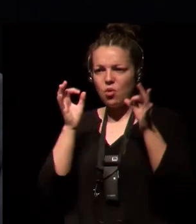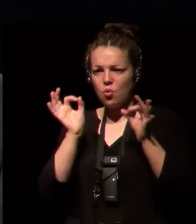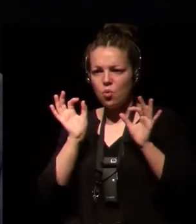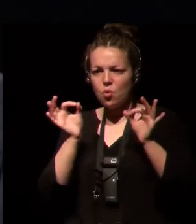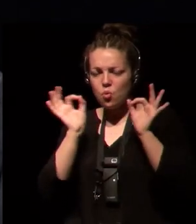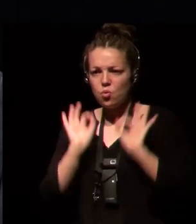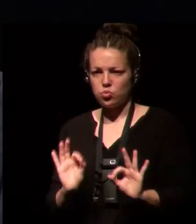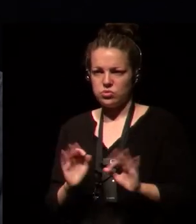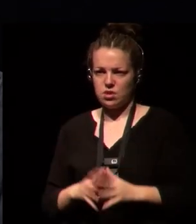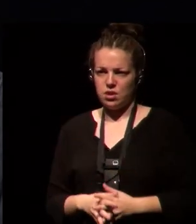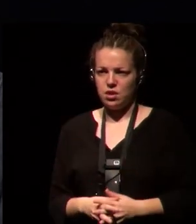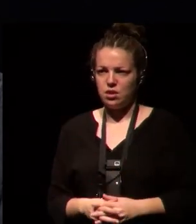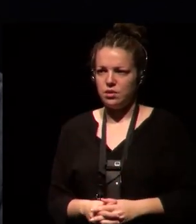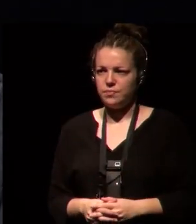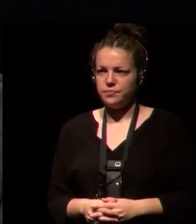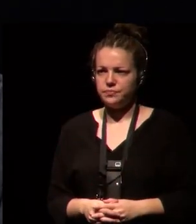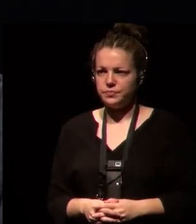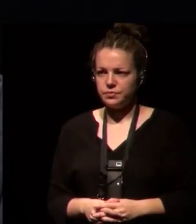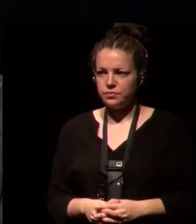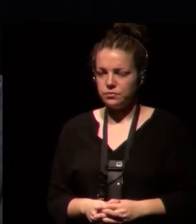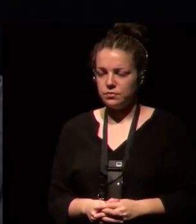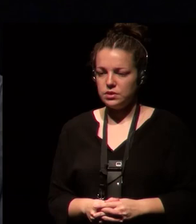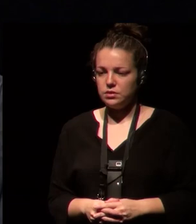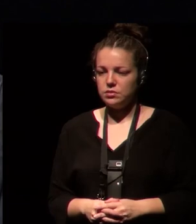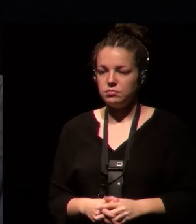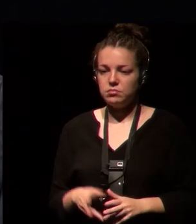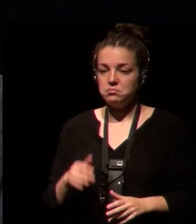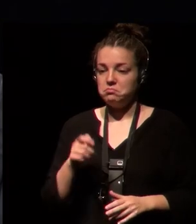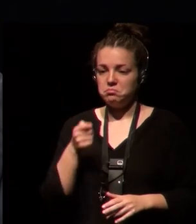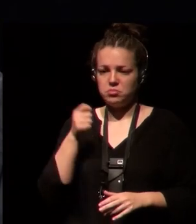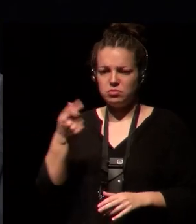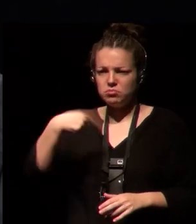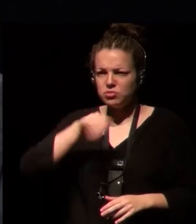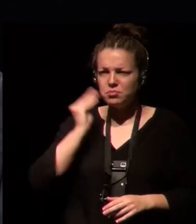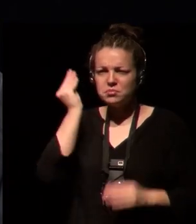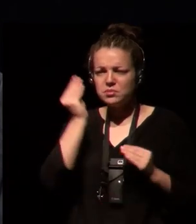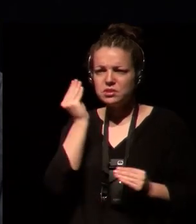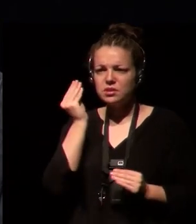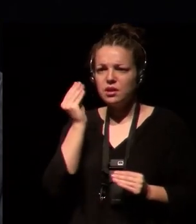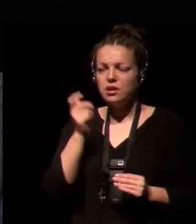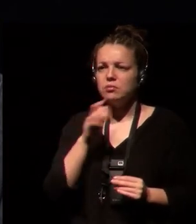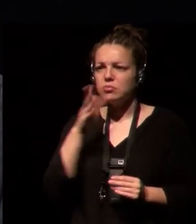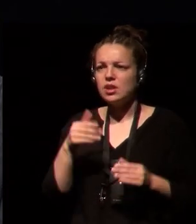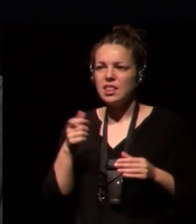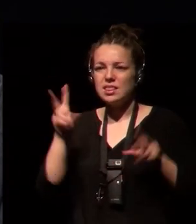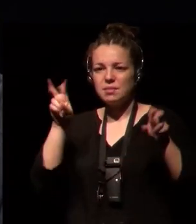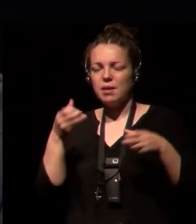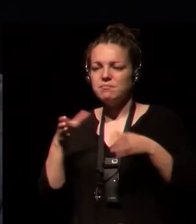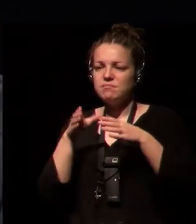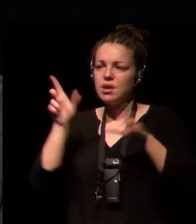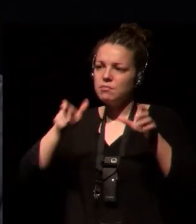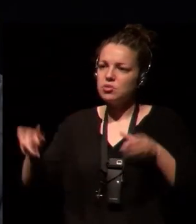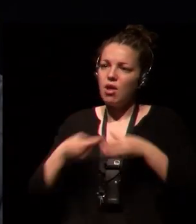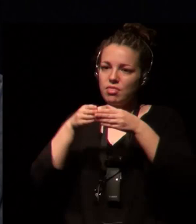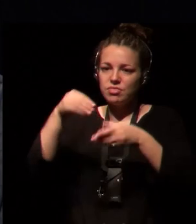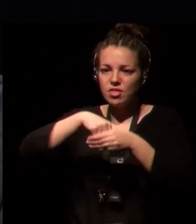Very few of us have probably ever pocos thought about seafarers as a global community. Acerca de los navegantes como and very comunidad few of us have ever global. Thought about these stories hemos